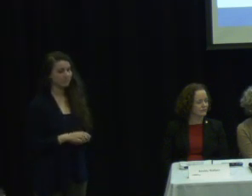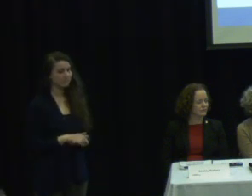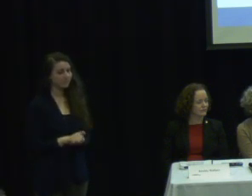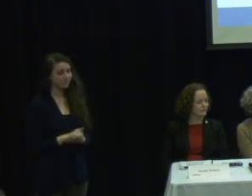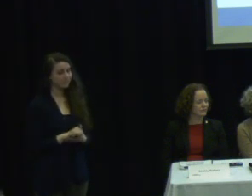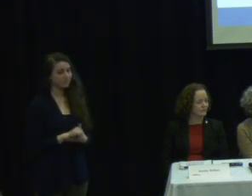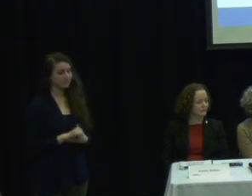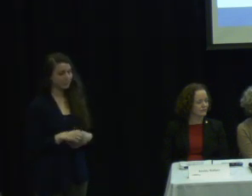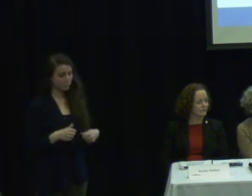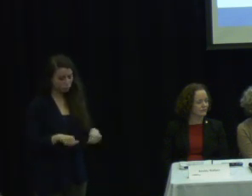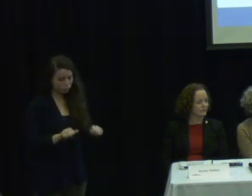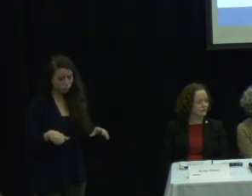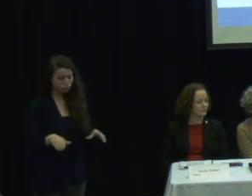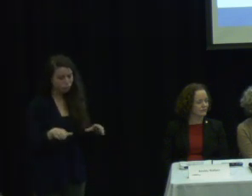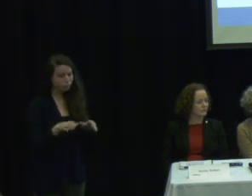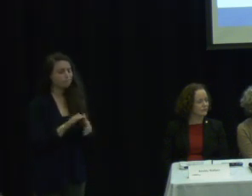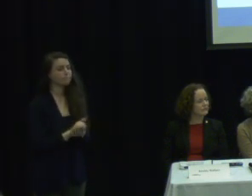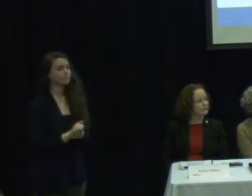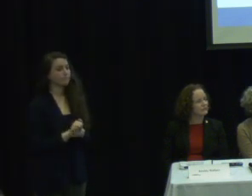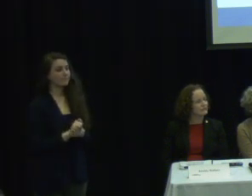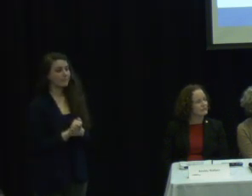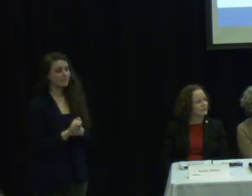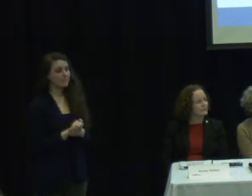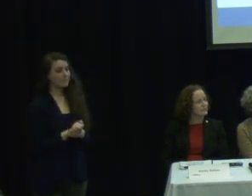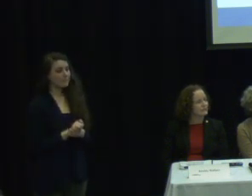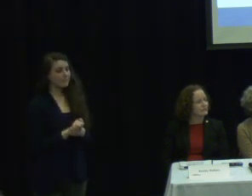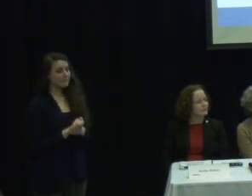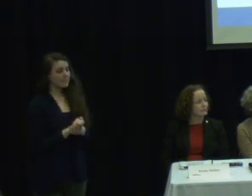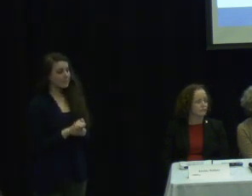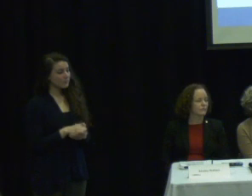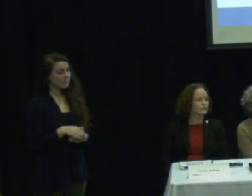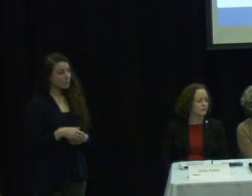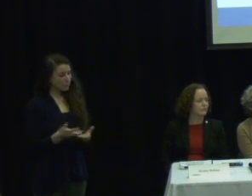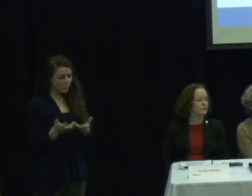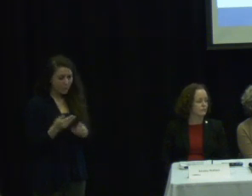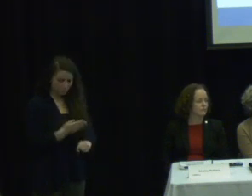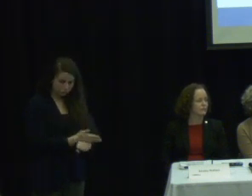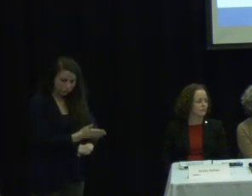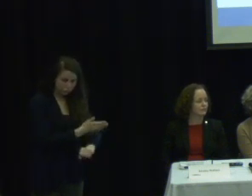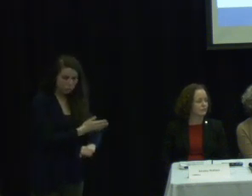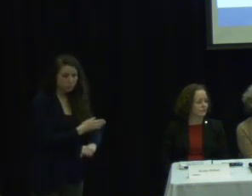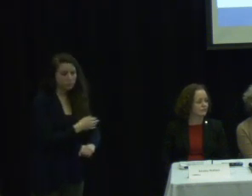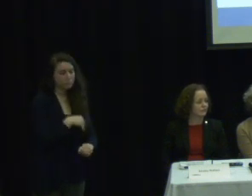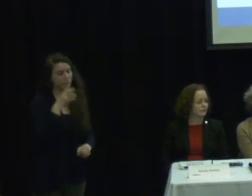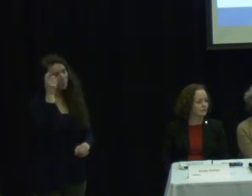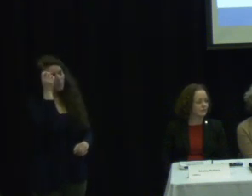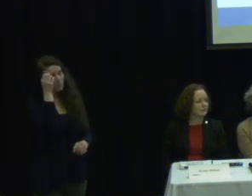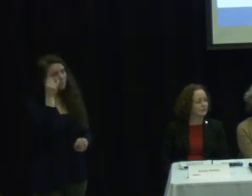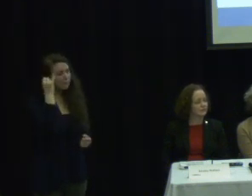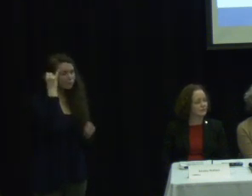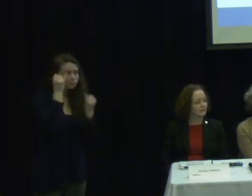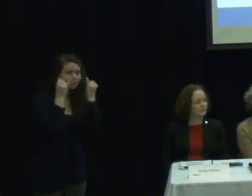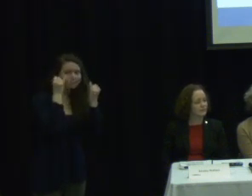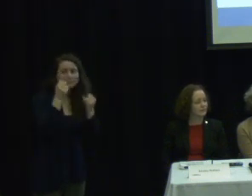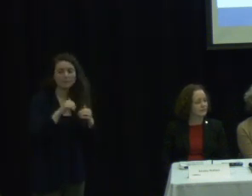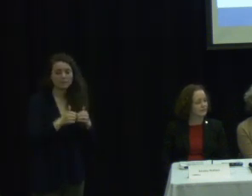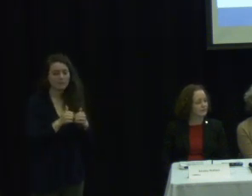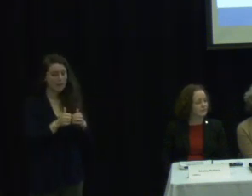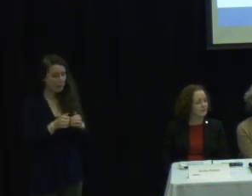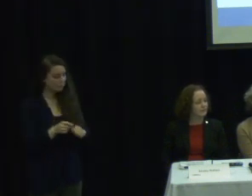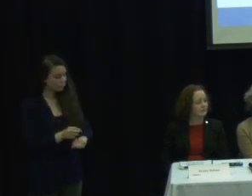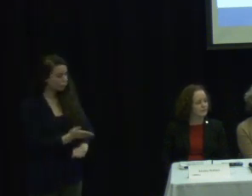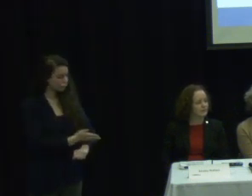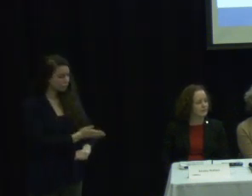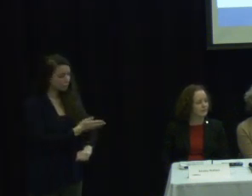are thinking of ways of always improving. So we have a lot of staff meetings about that. And one of the